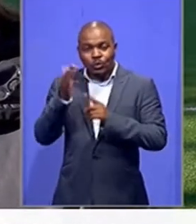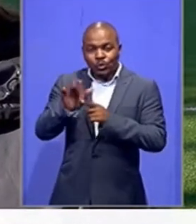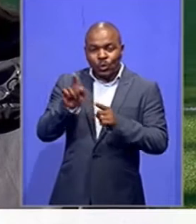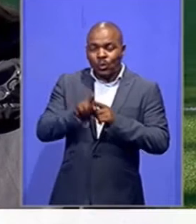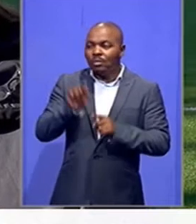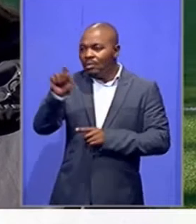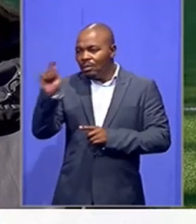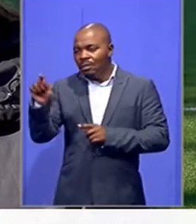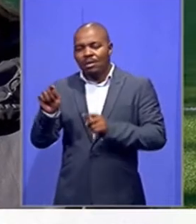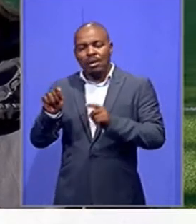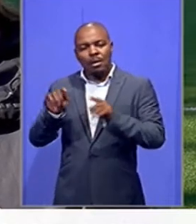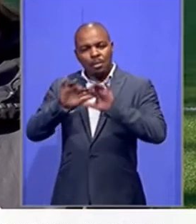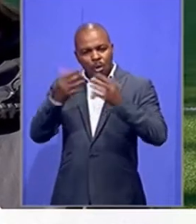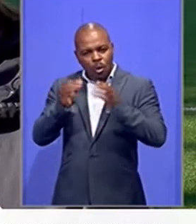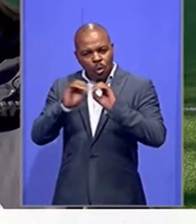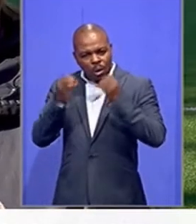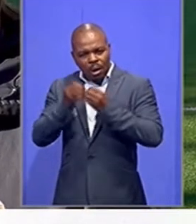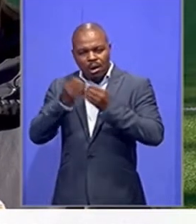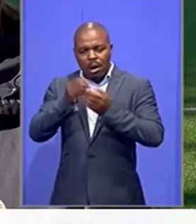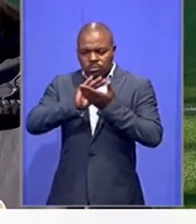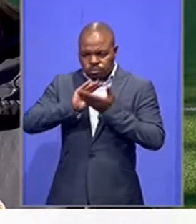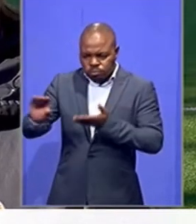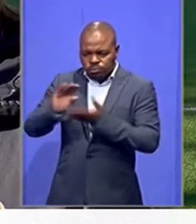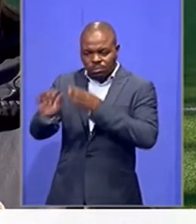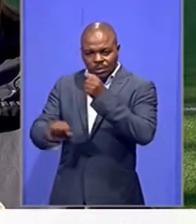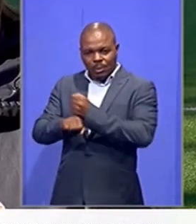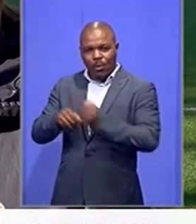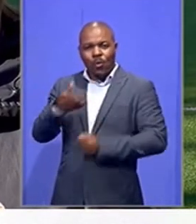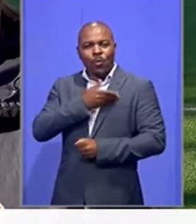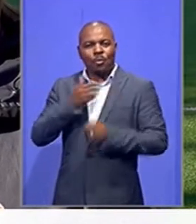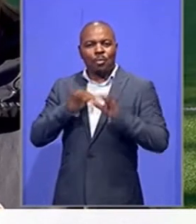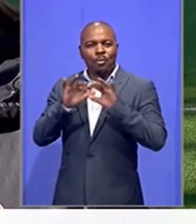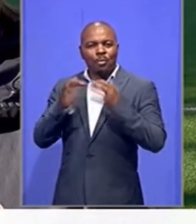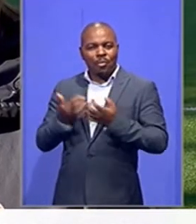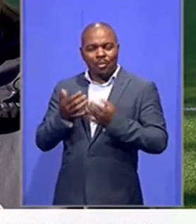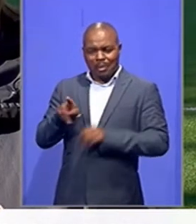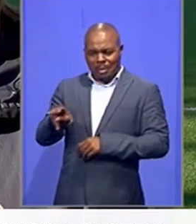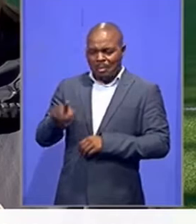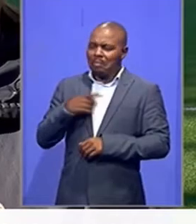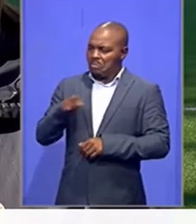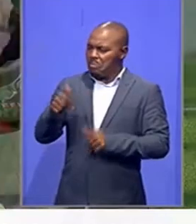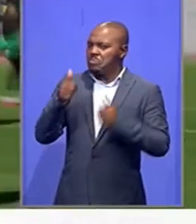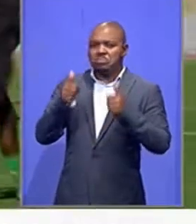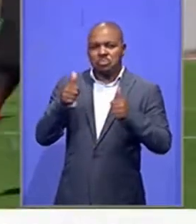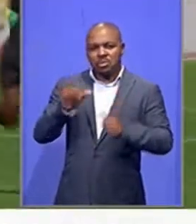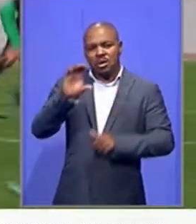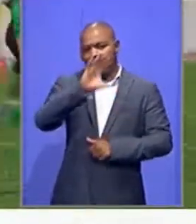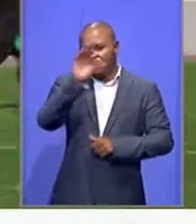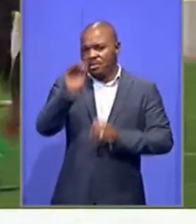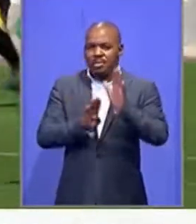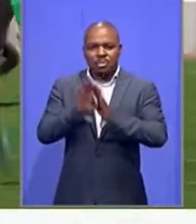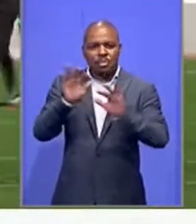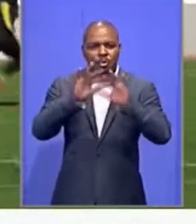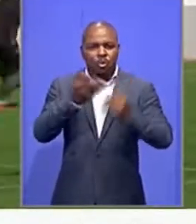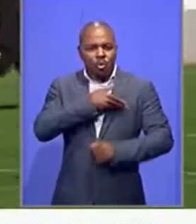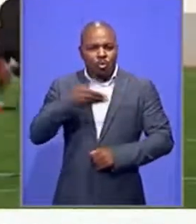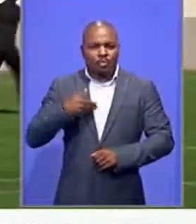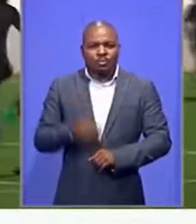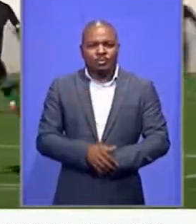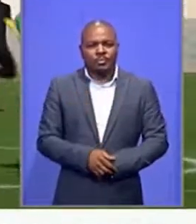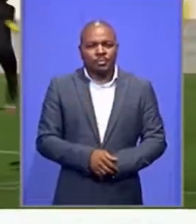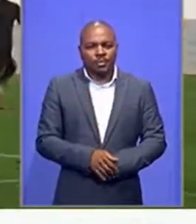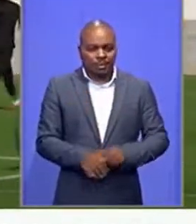are putting in a lot of money for women's football, and it's great to see that, you know, women's football is rising on the continent. Bopaki bo bong hape bo bontshang